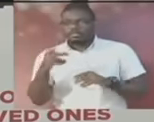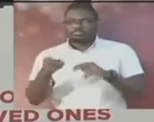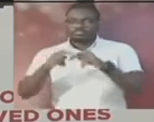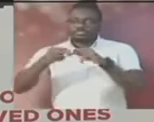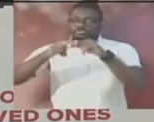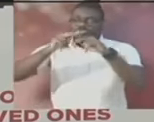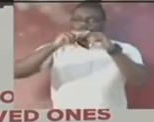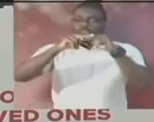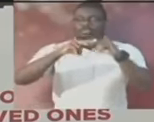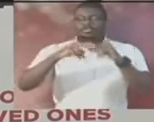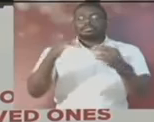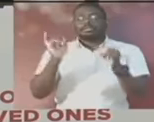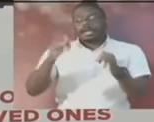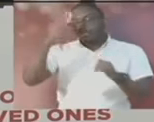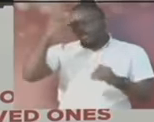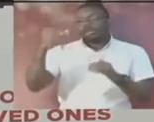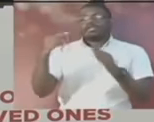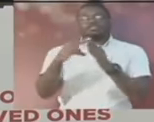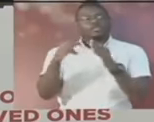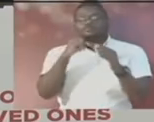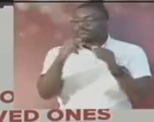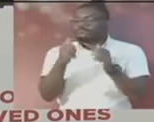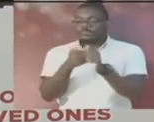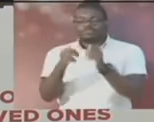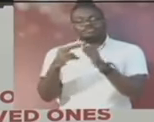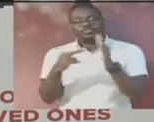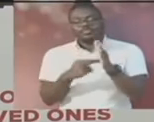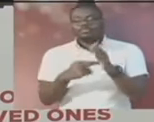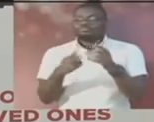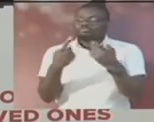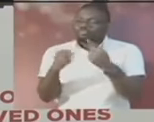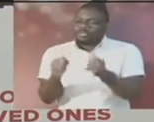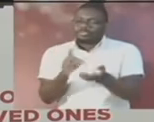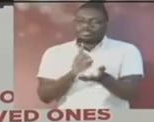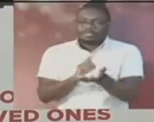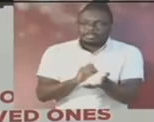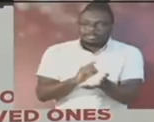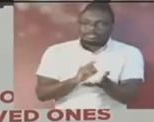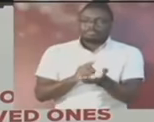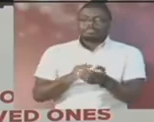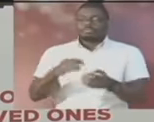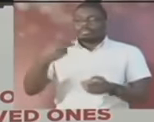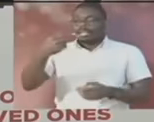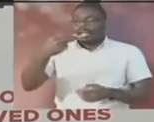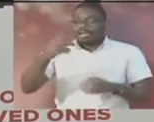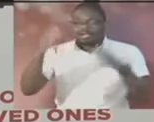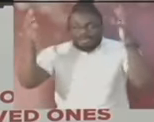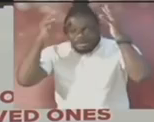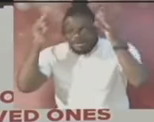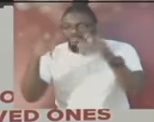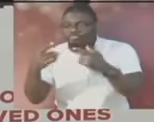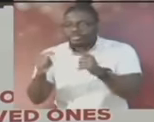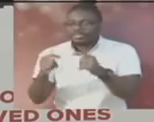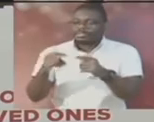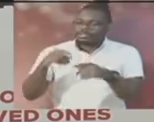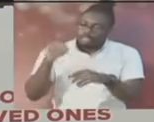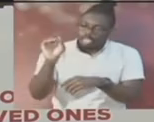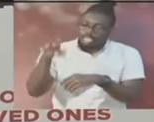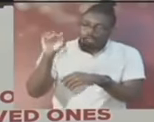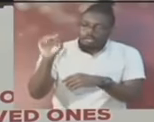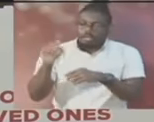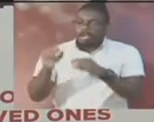were proactive. We were trying. Dr. Hines kept emphasizing the increasing numbers. I myself spoke about the